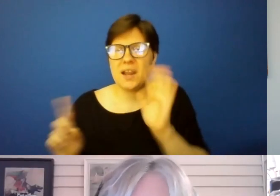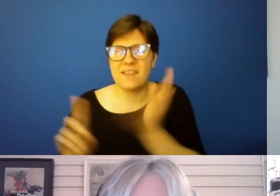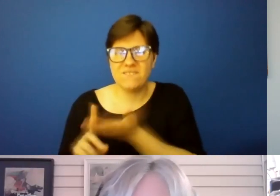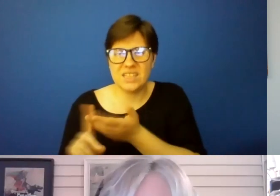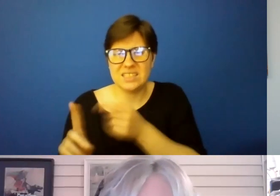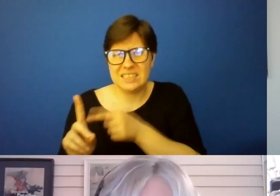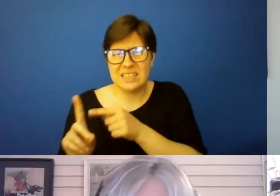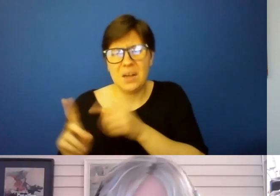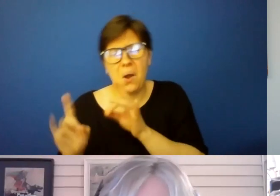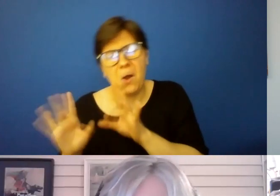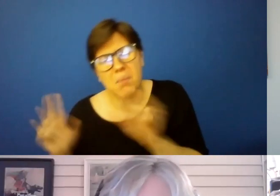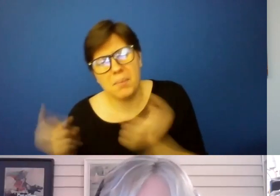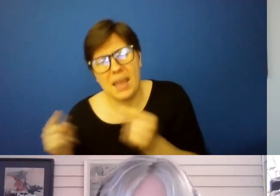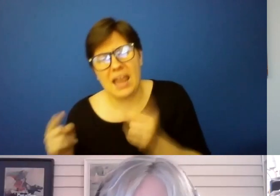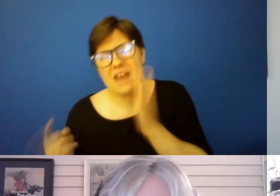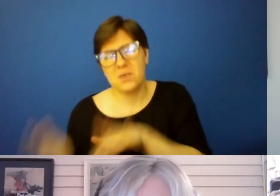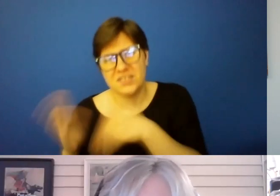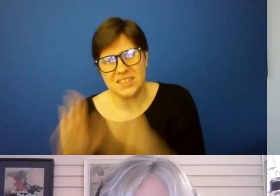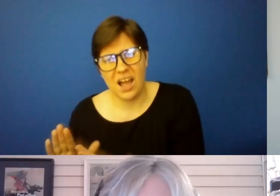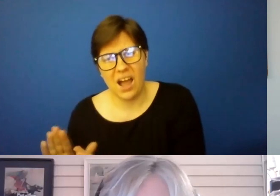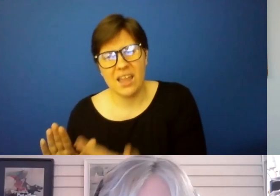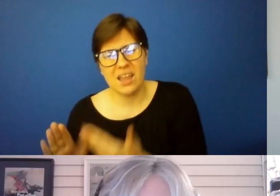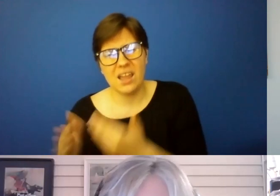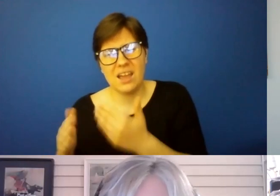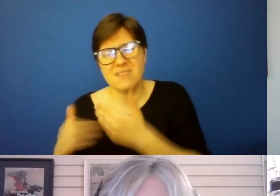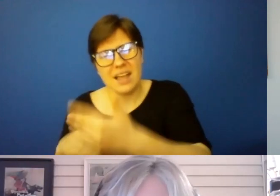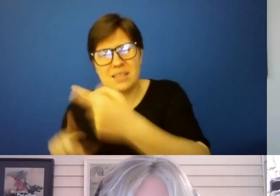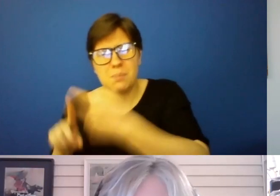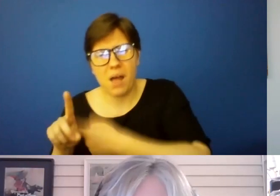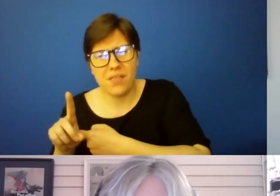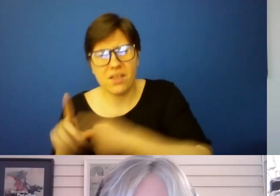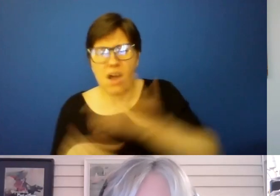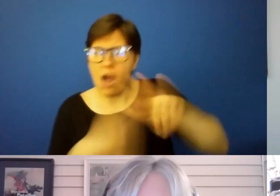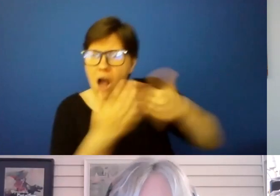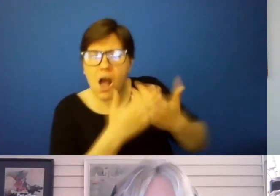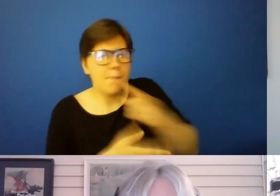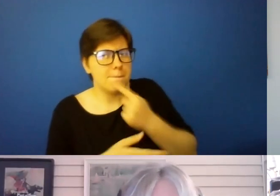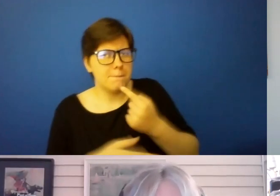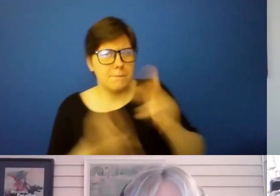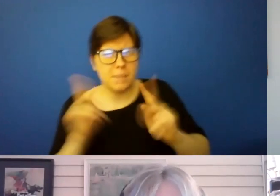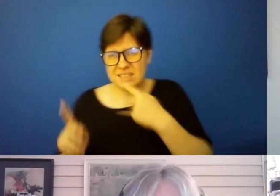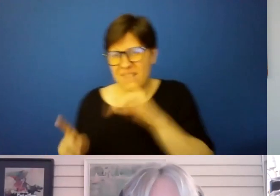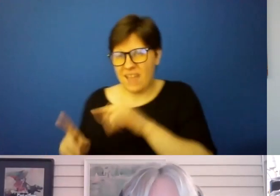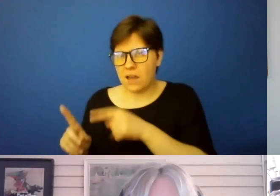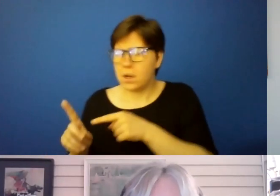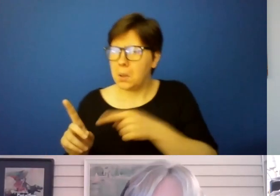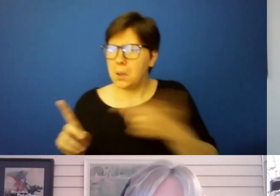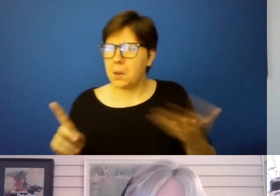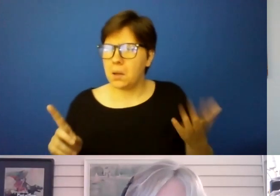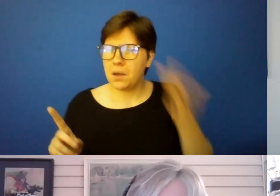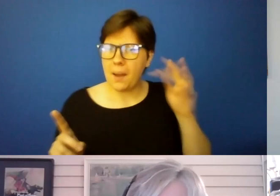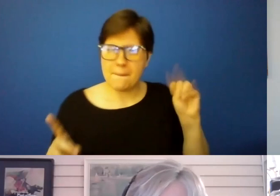pain and was going to be dying within a month, and it's been told by every expert. But what would stop the MAID decision